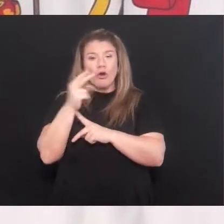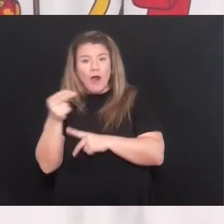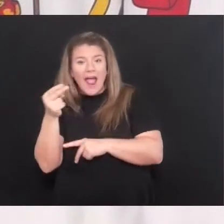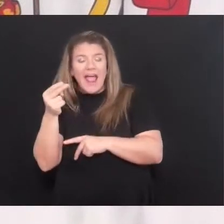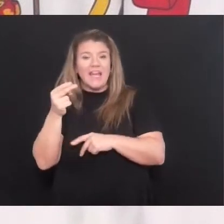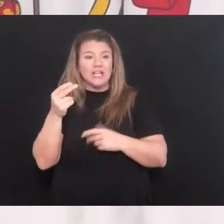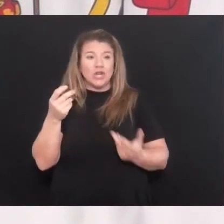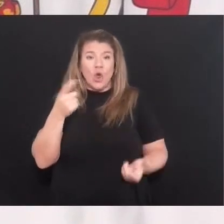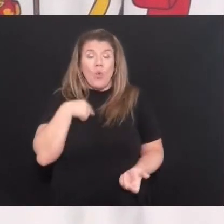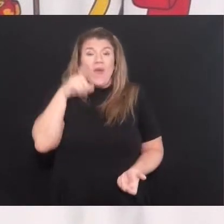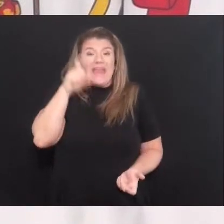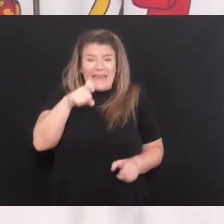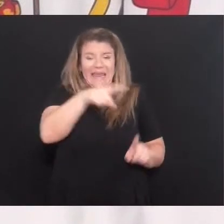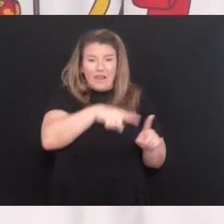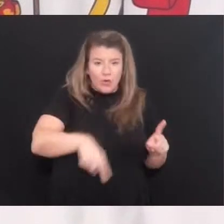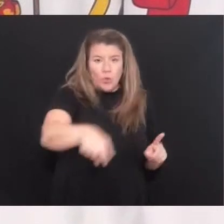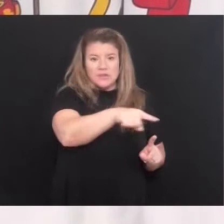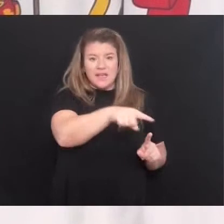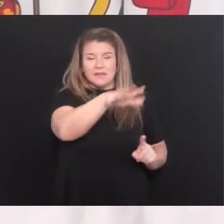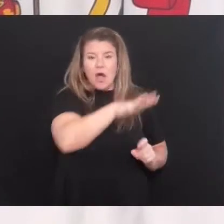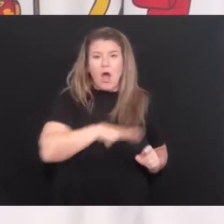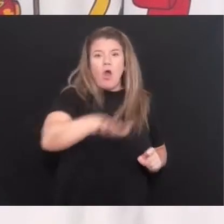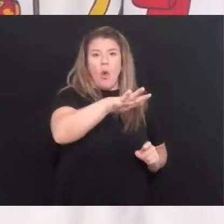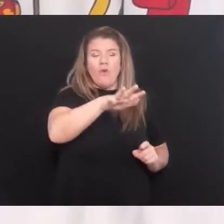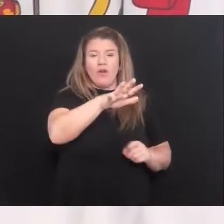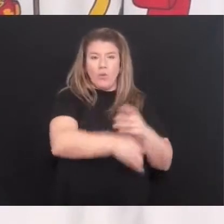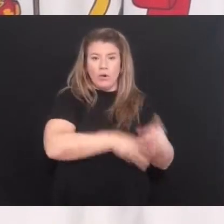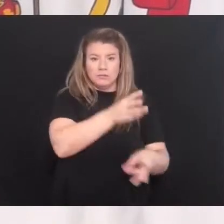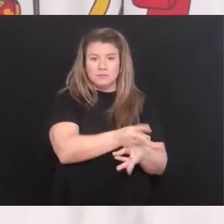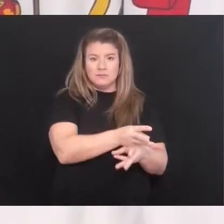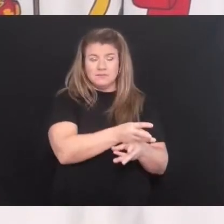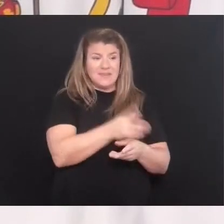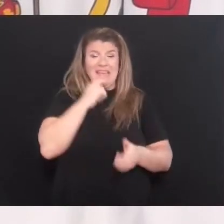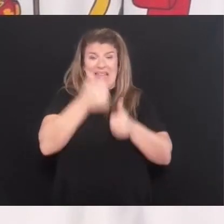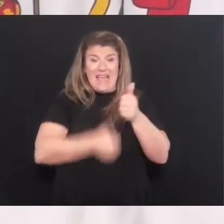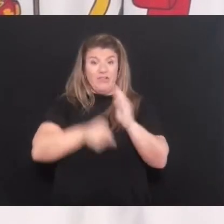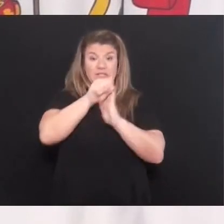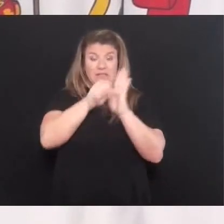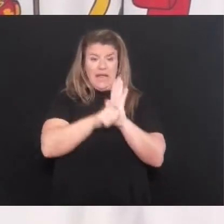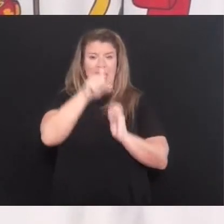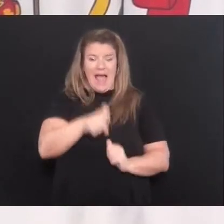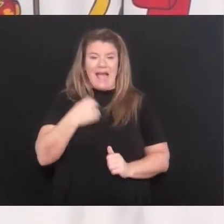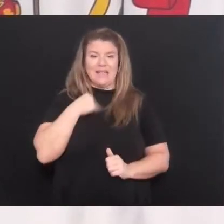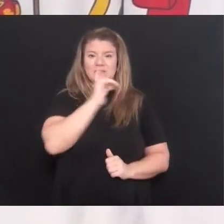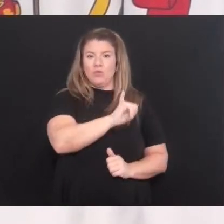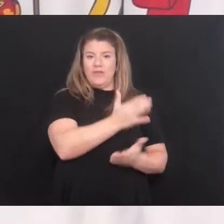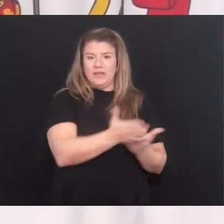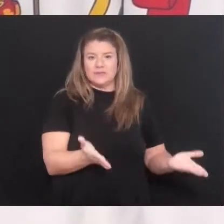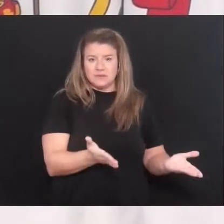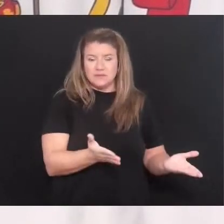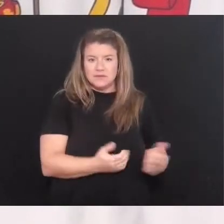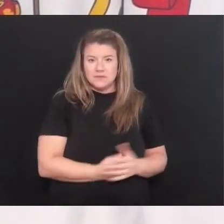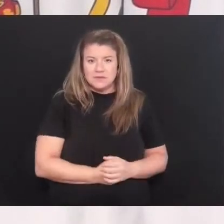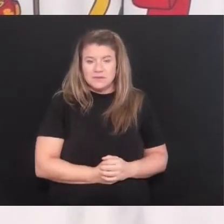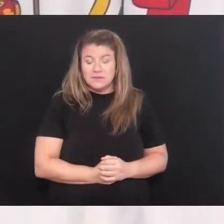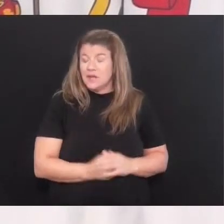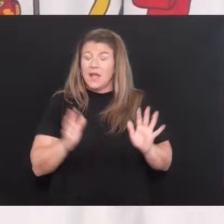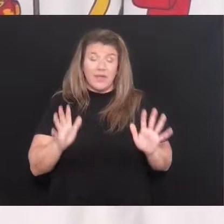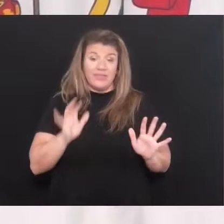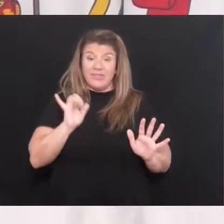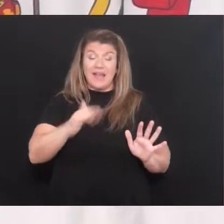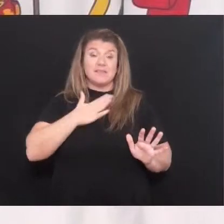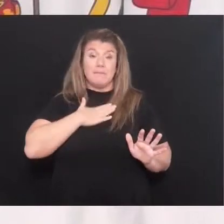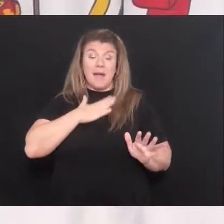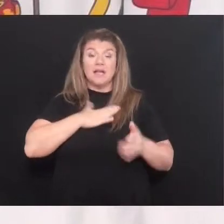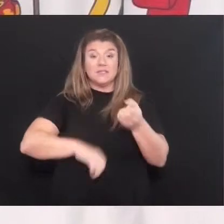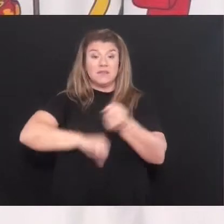need to do those things across this nation. Every state has those things. There's no question whatsoever. I am rock solid